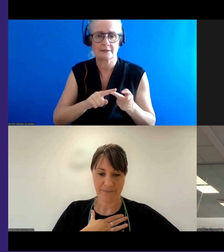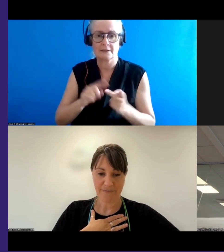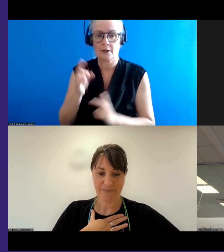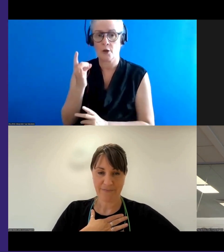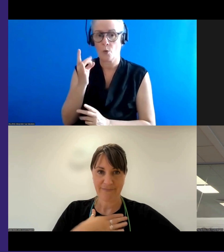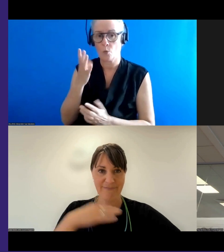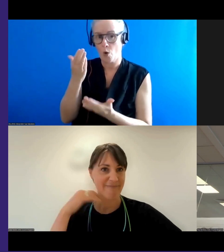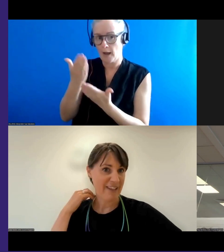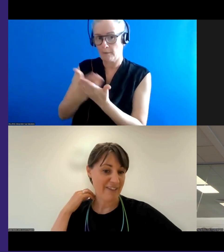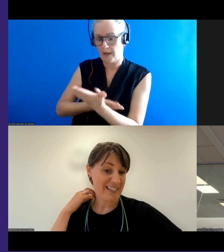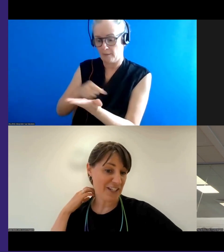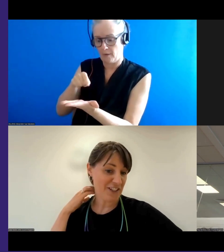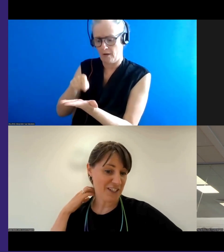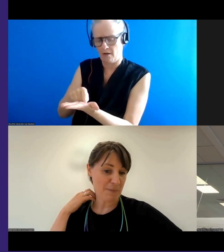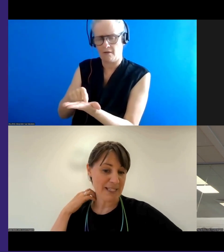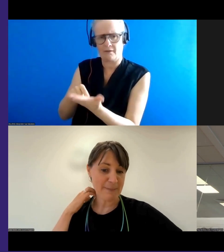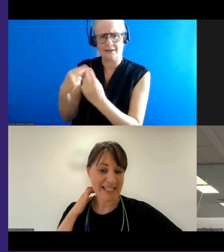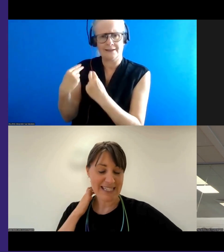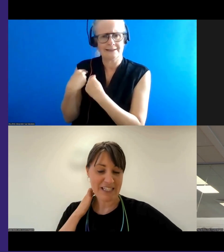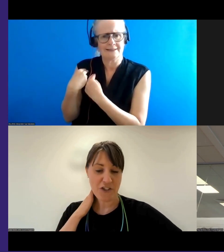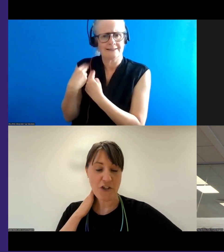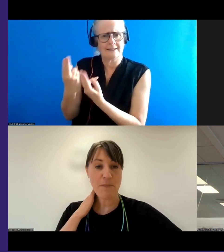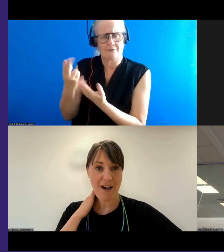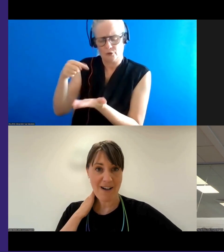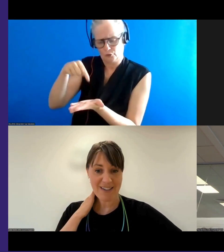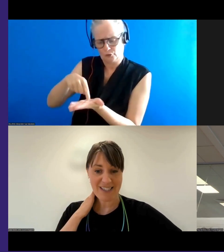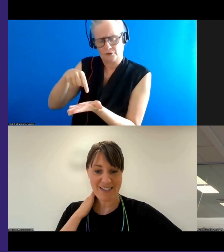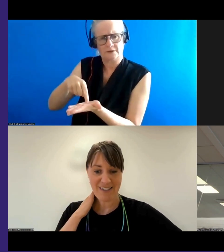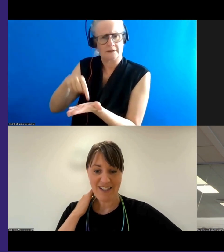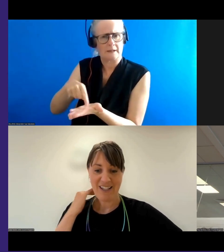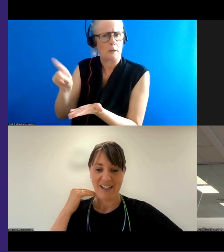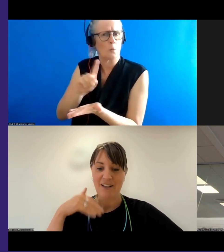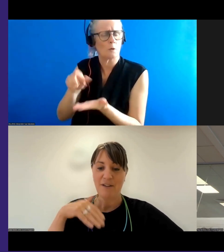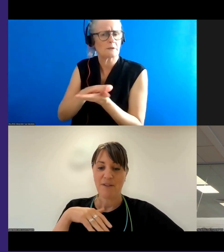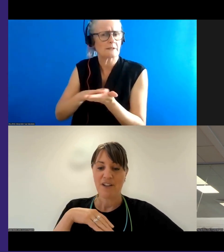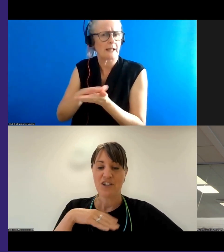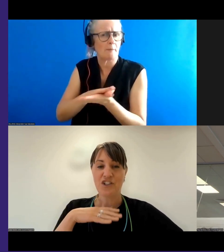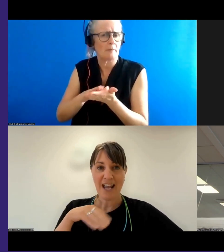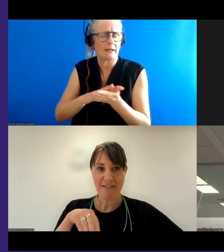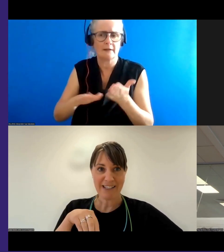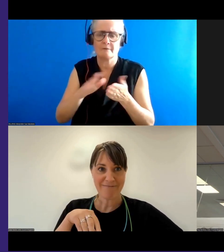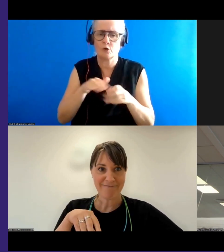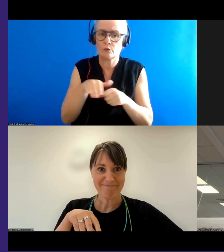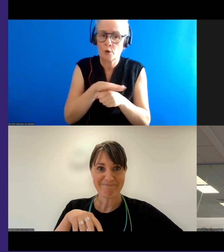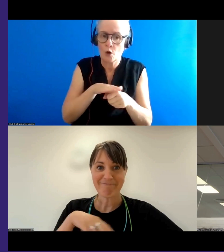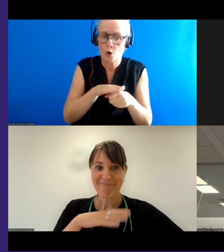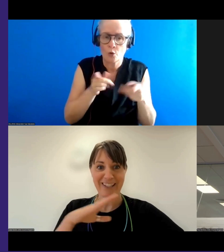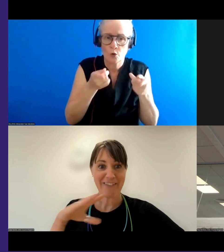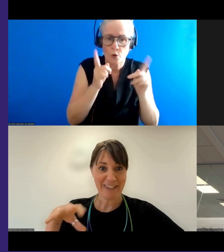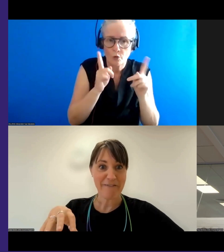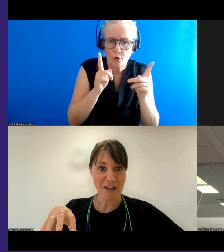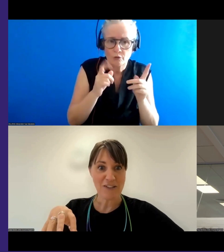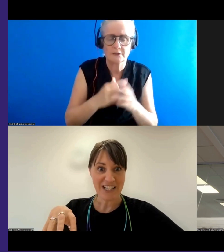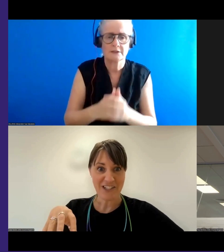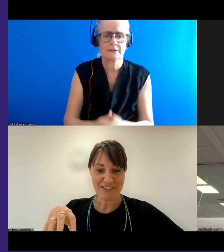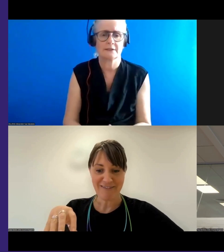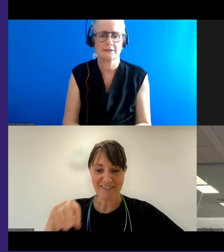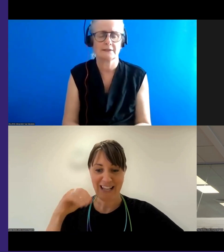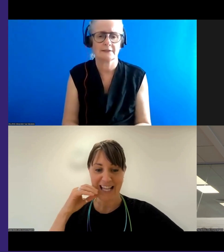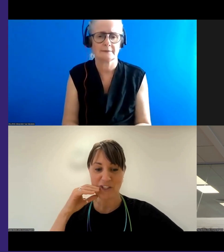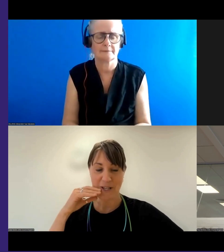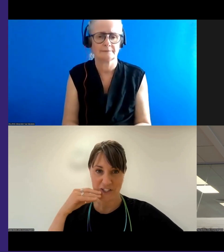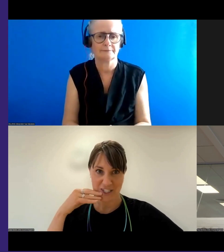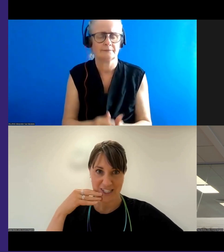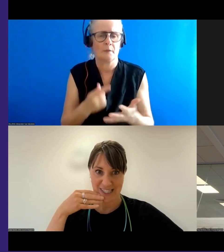government. The session is going to be split into two parts: sharing, kind of the info